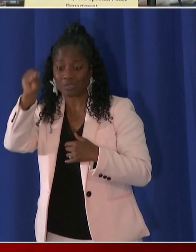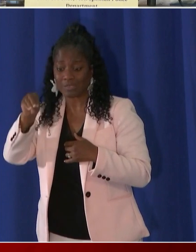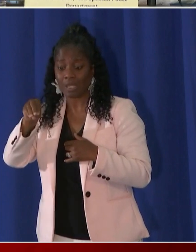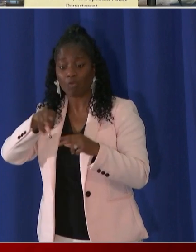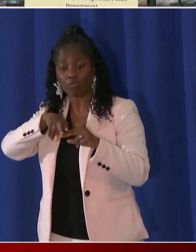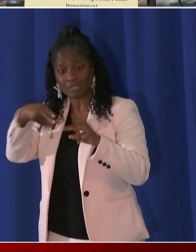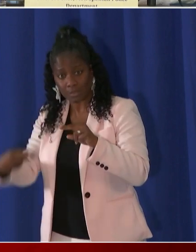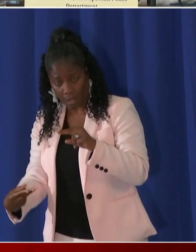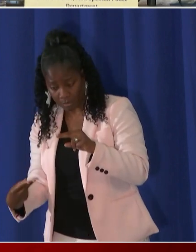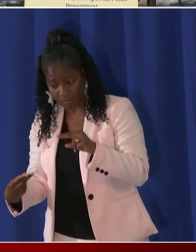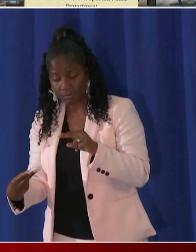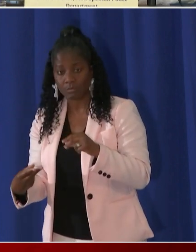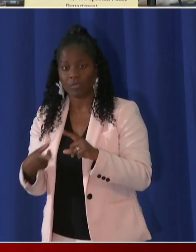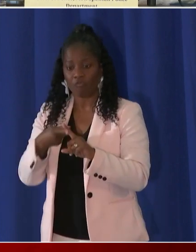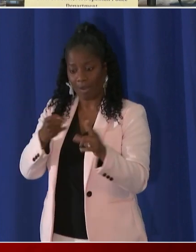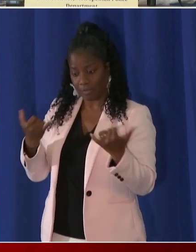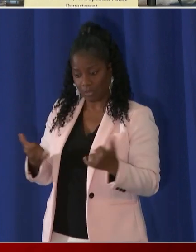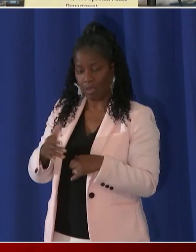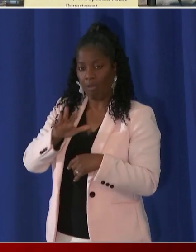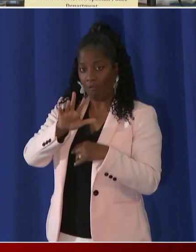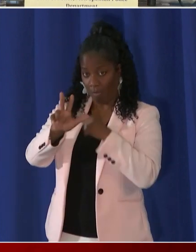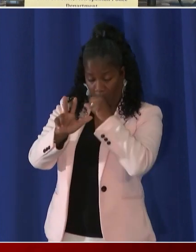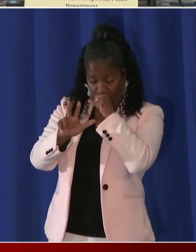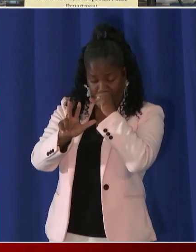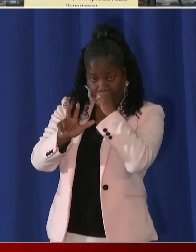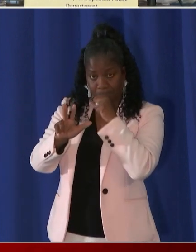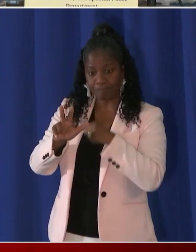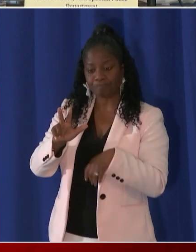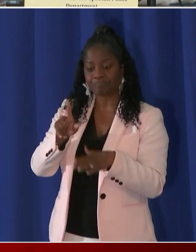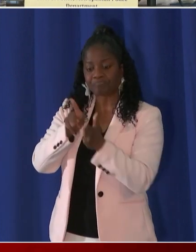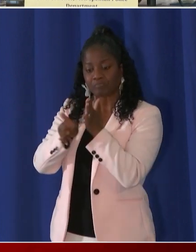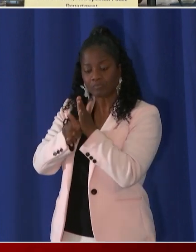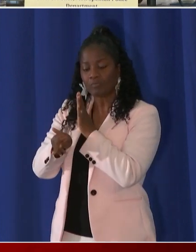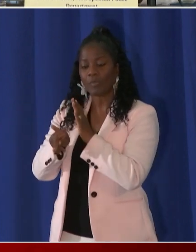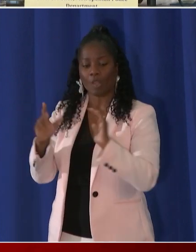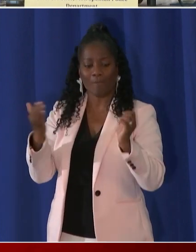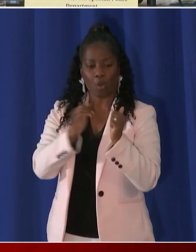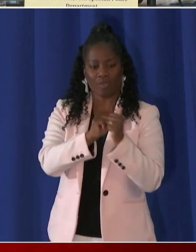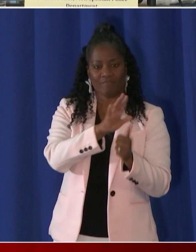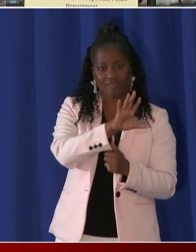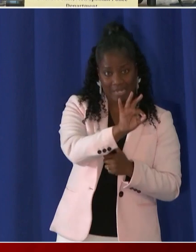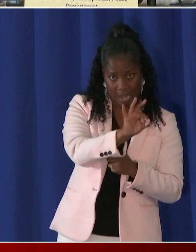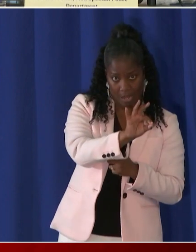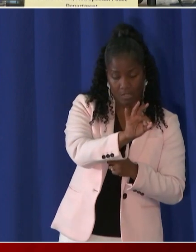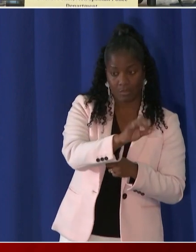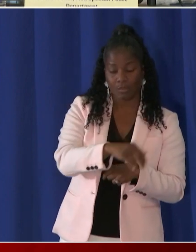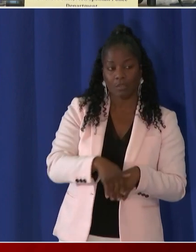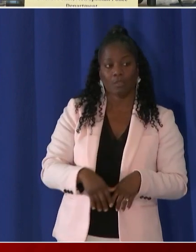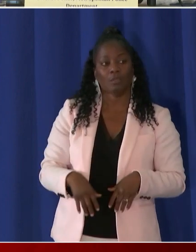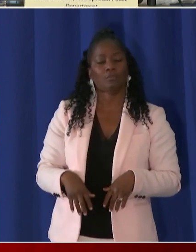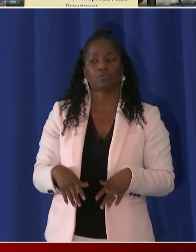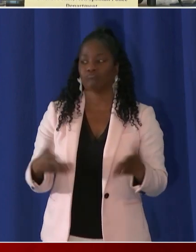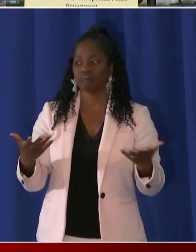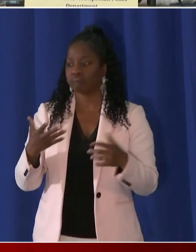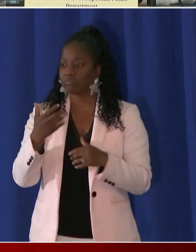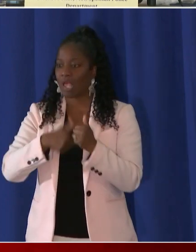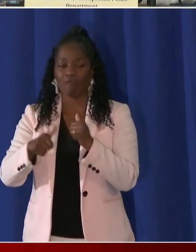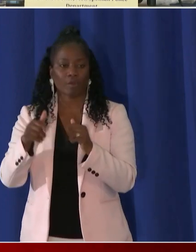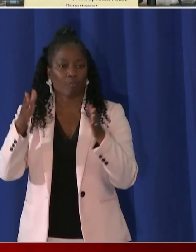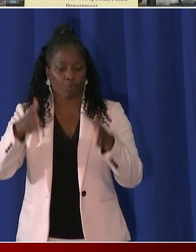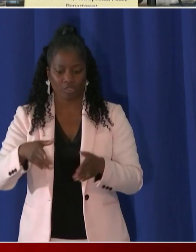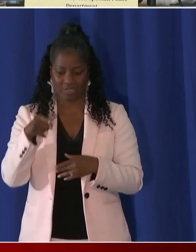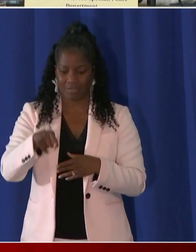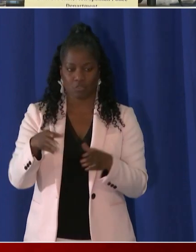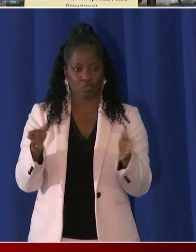reduction as of today. We're at 53 homicides compared to 59 homicides. And while every person in this room has